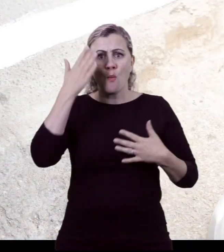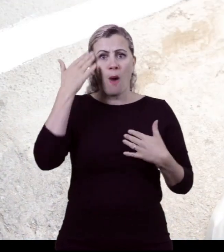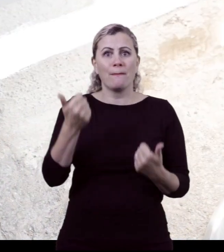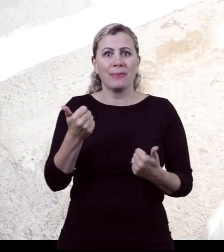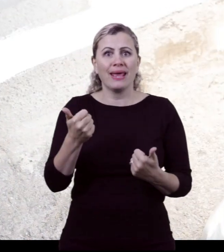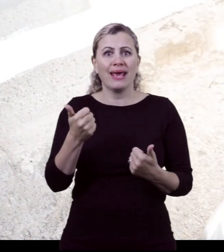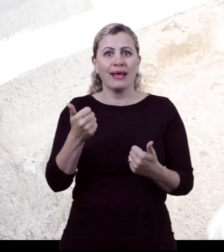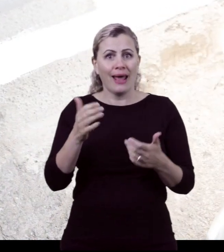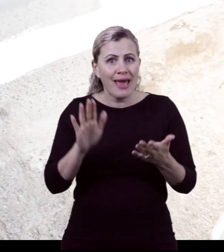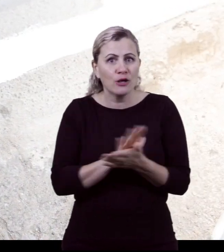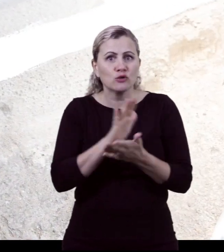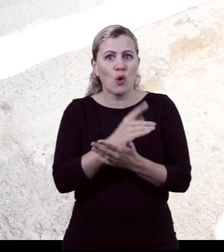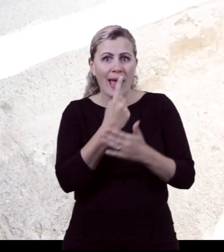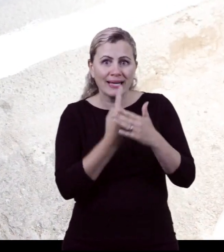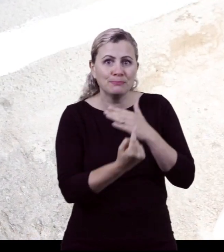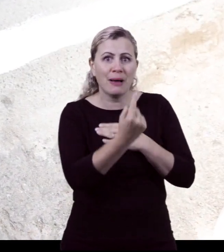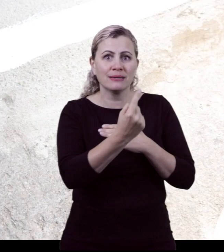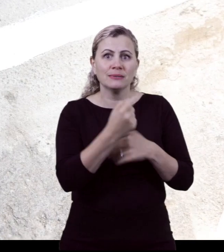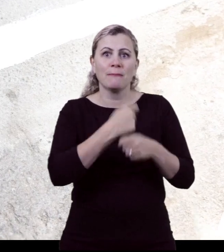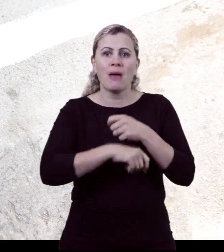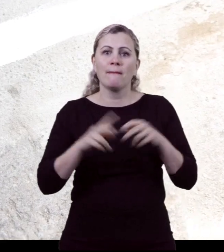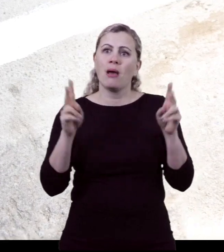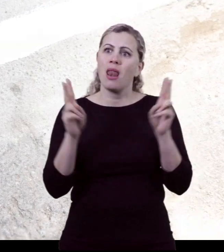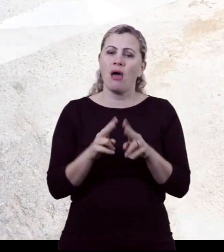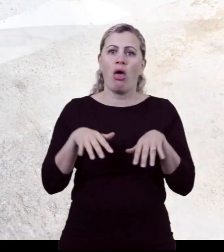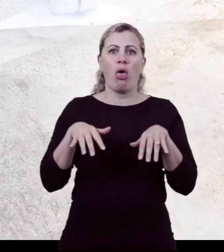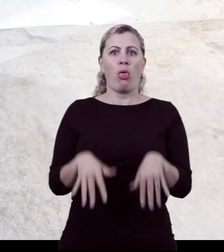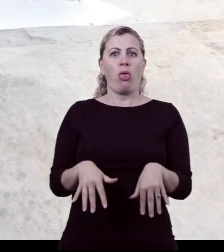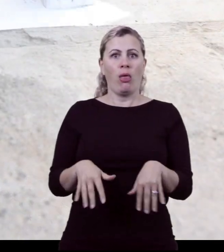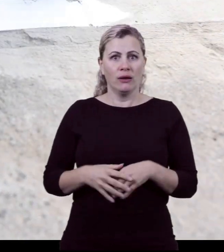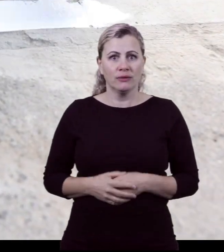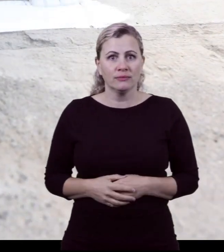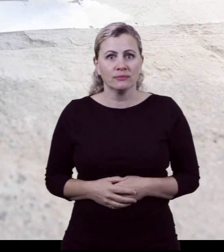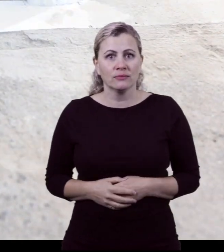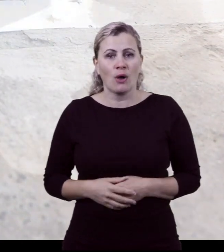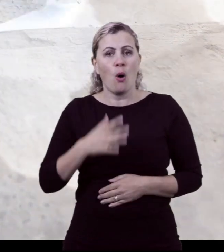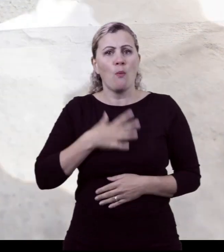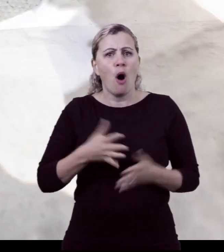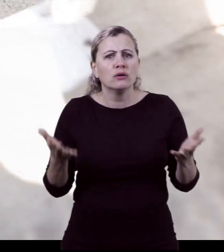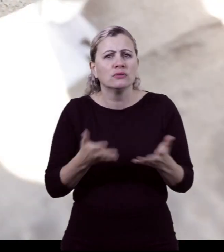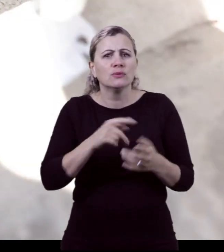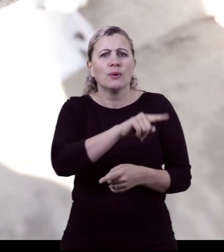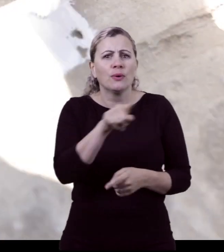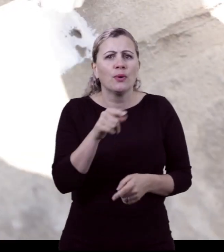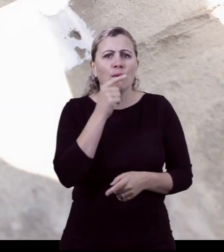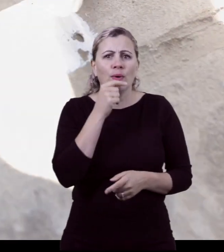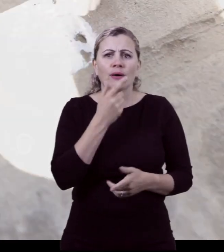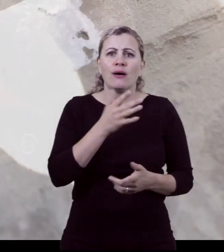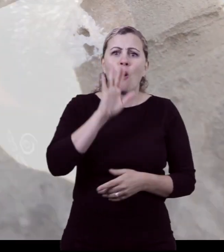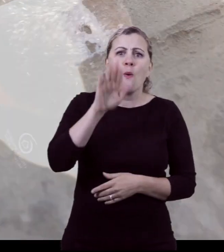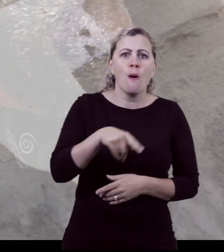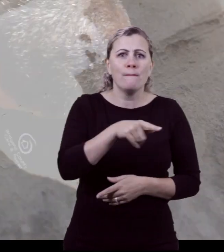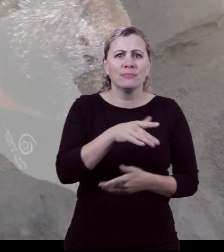We appreciate the service of the Managing Better scheme and our partnership with Care and Repair in Rhondda and Taff.